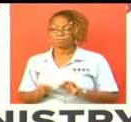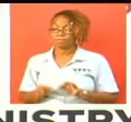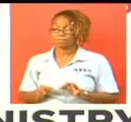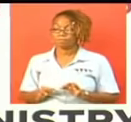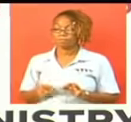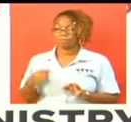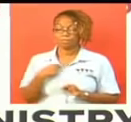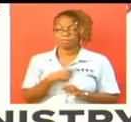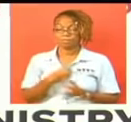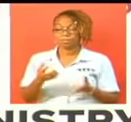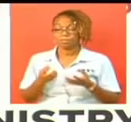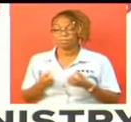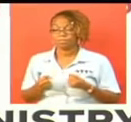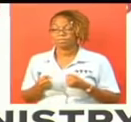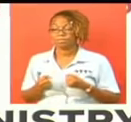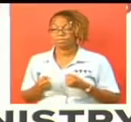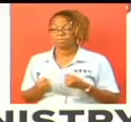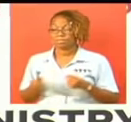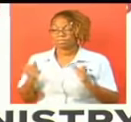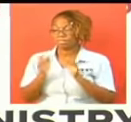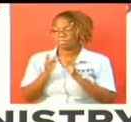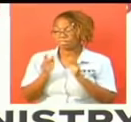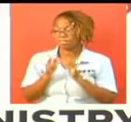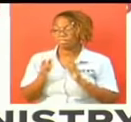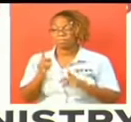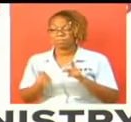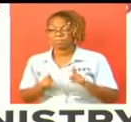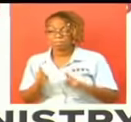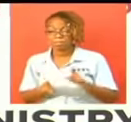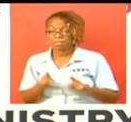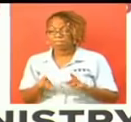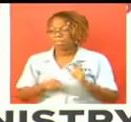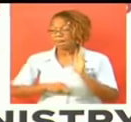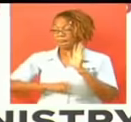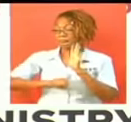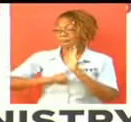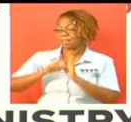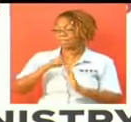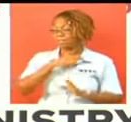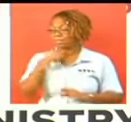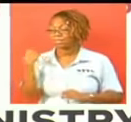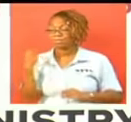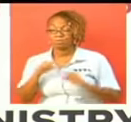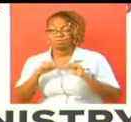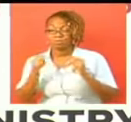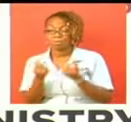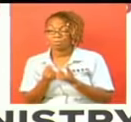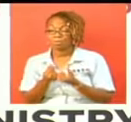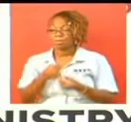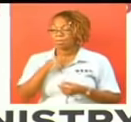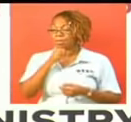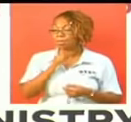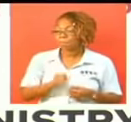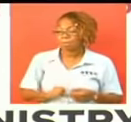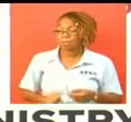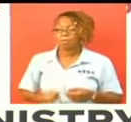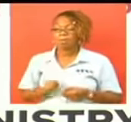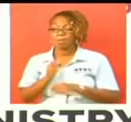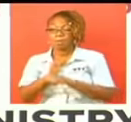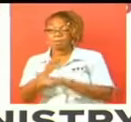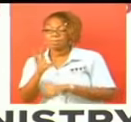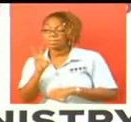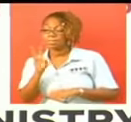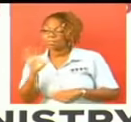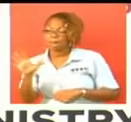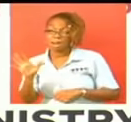same time, including targeting particular high-risk groups, both by age and by other comorbidities. And we will continue